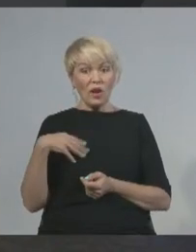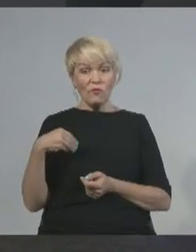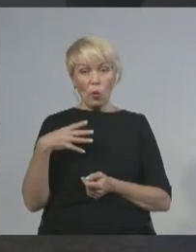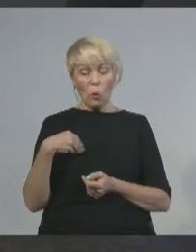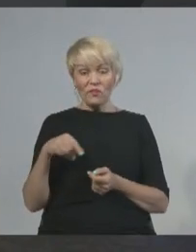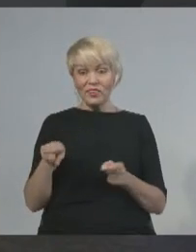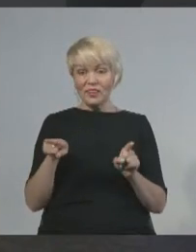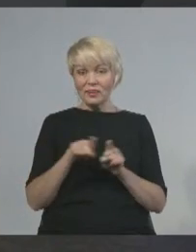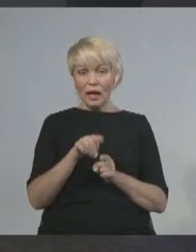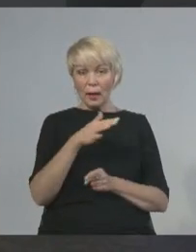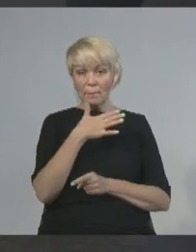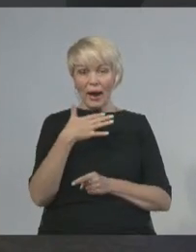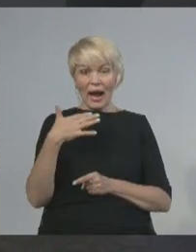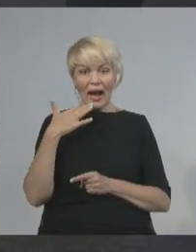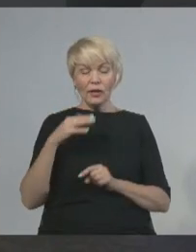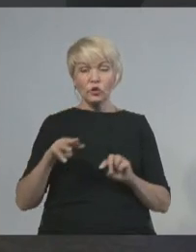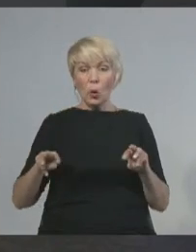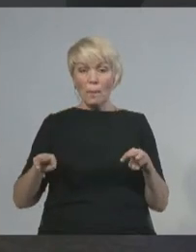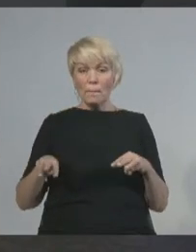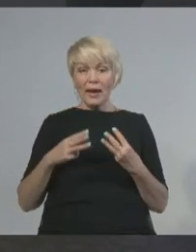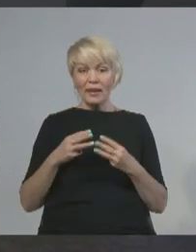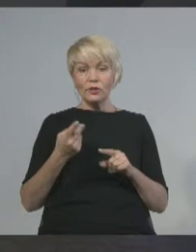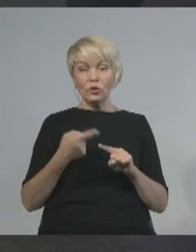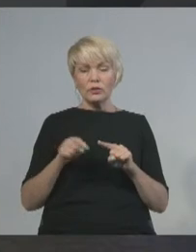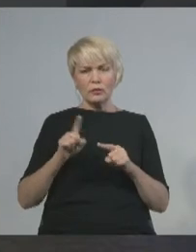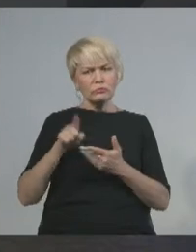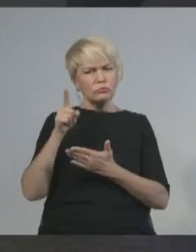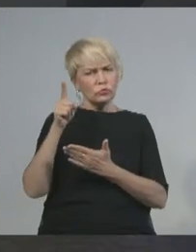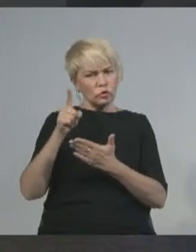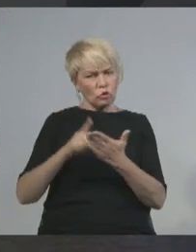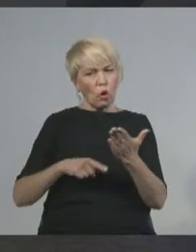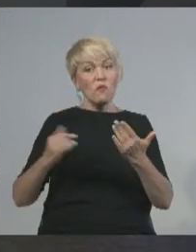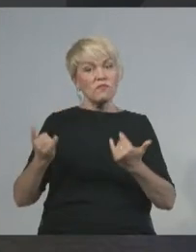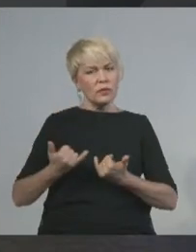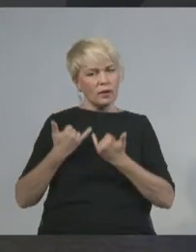why are there so many media in lev